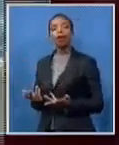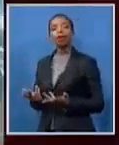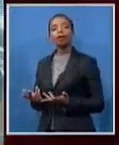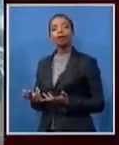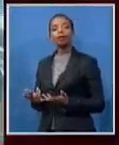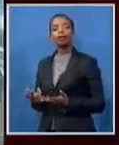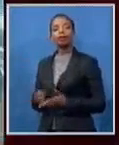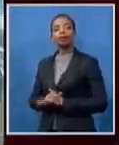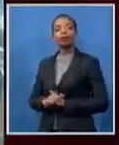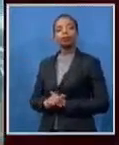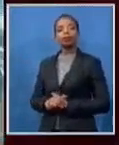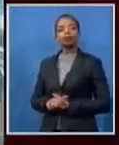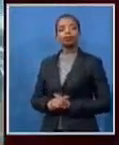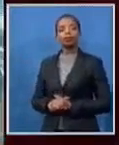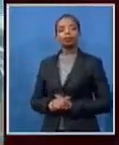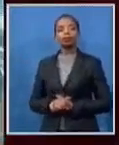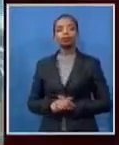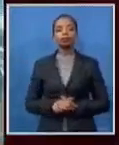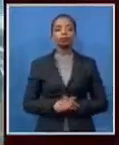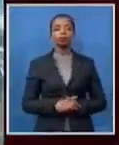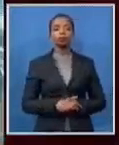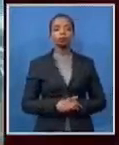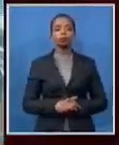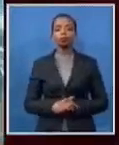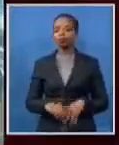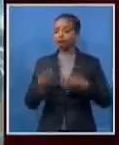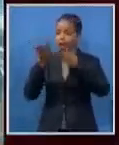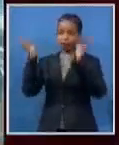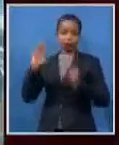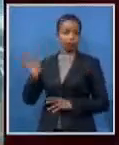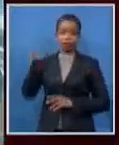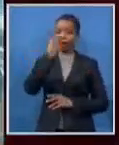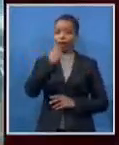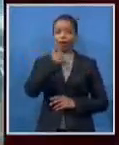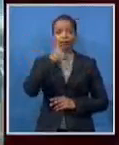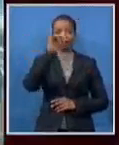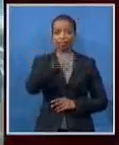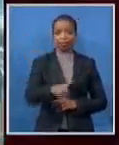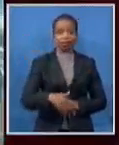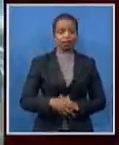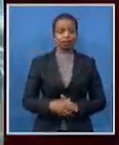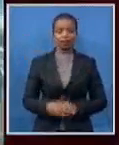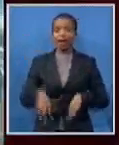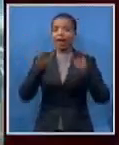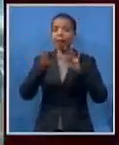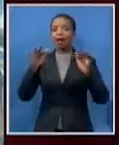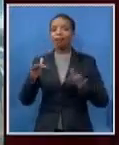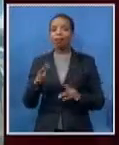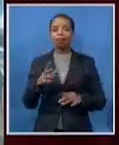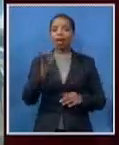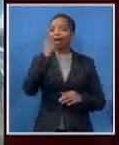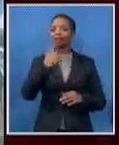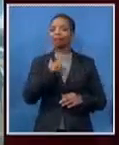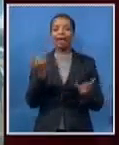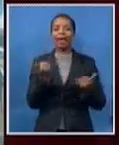Everybody asks me that, and everybody's looking for, if you like, low-hanging fruit. When it comes to unemployment, we've